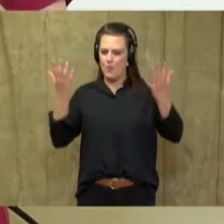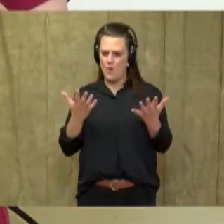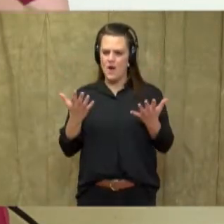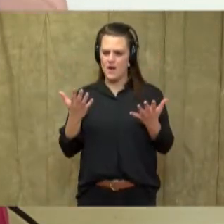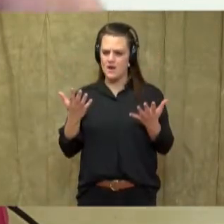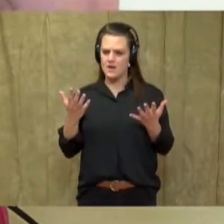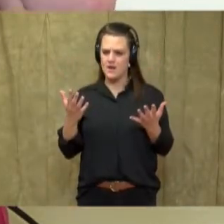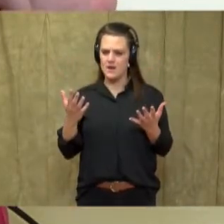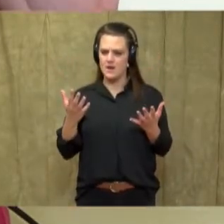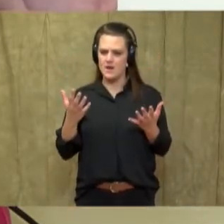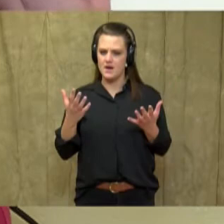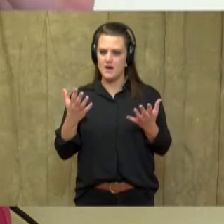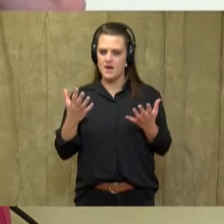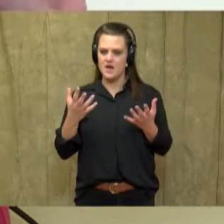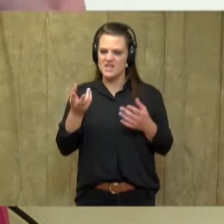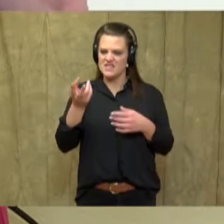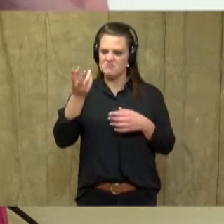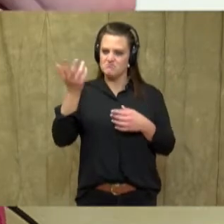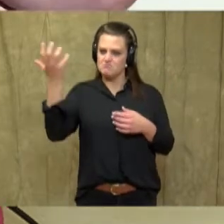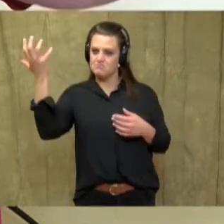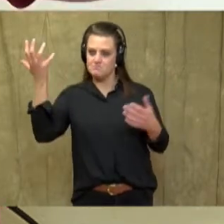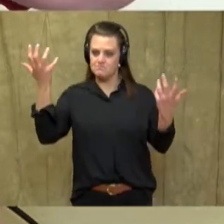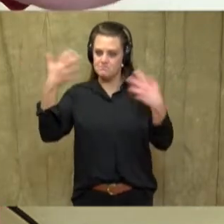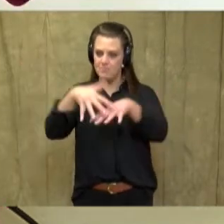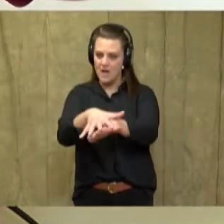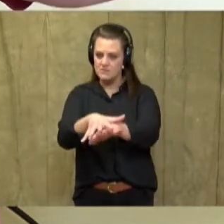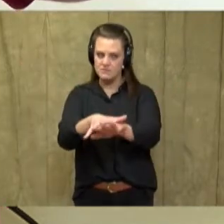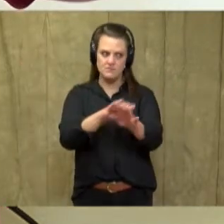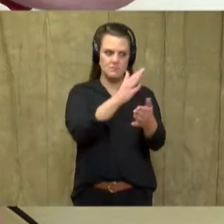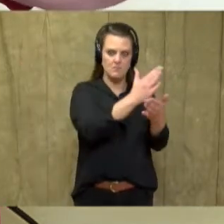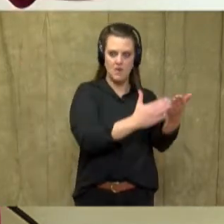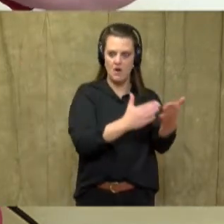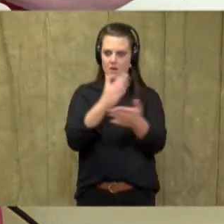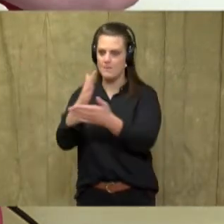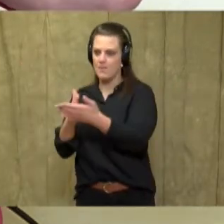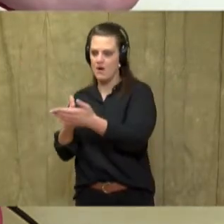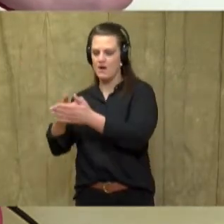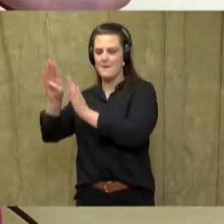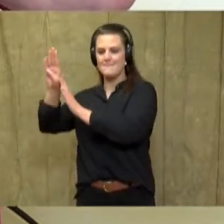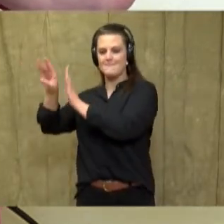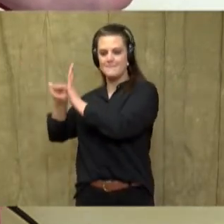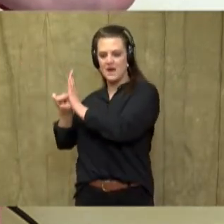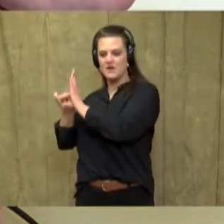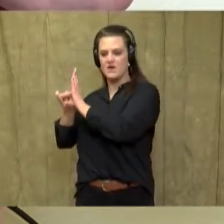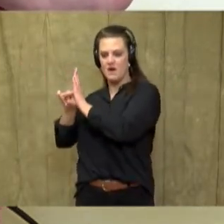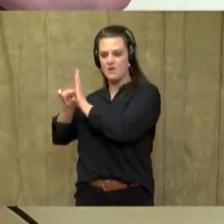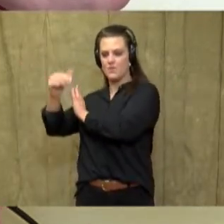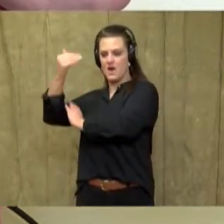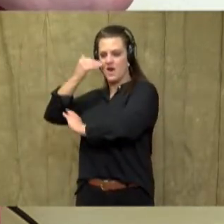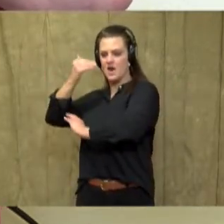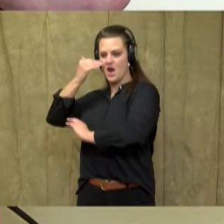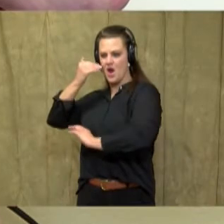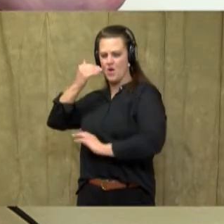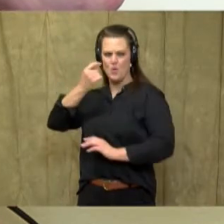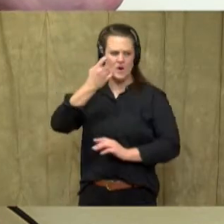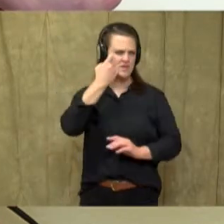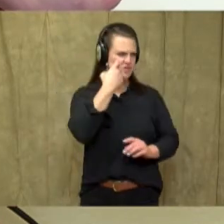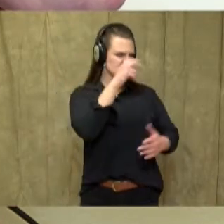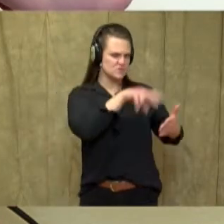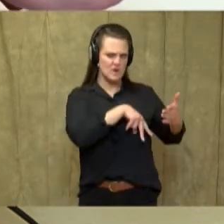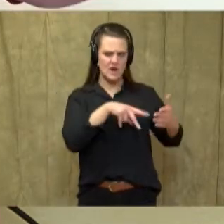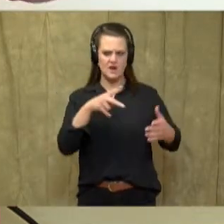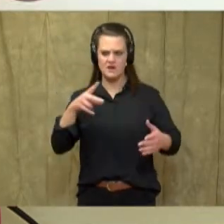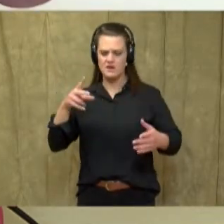because in that two-part puzzle, I'm using a lot of my background knowledge with what I've just read a couple